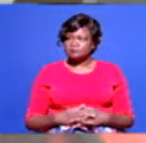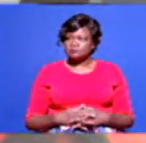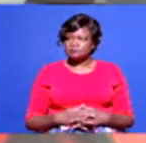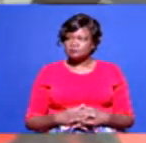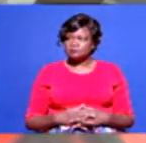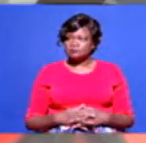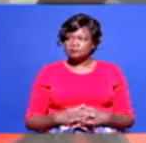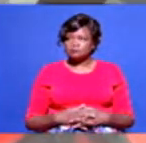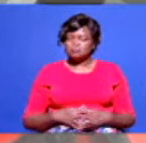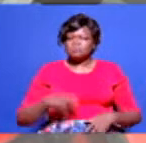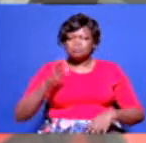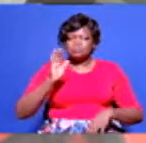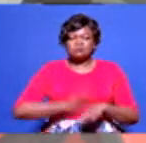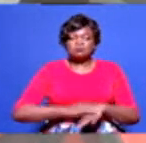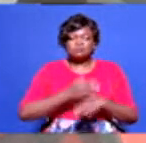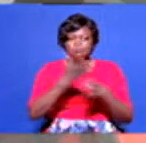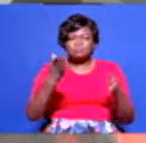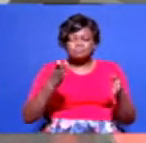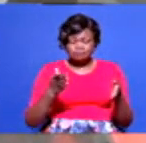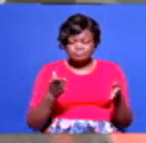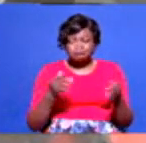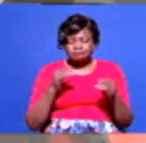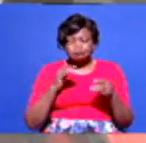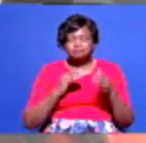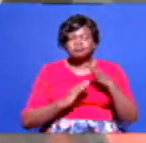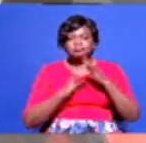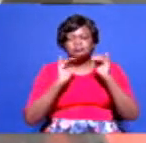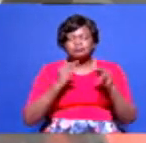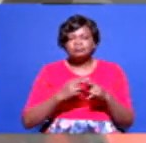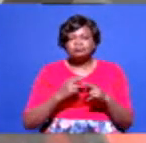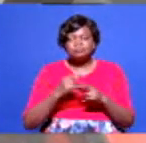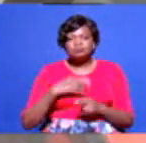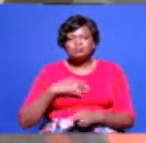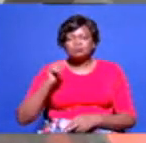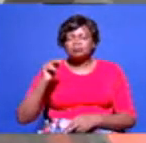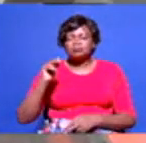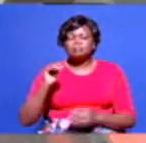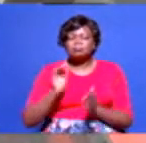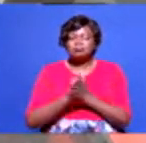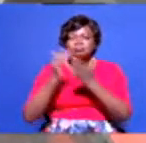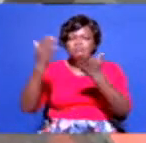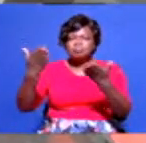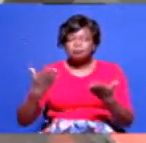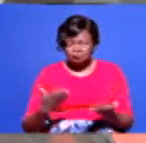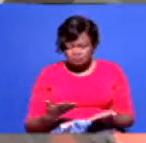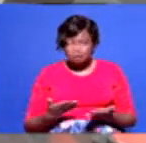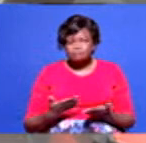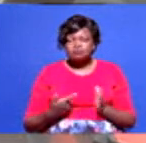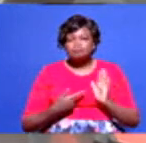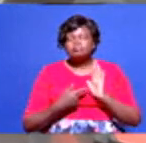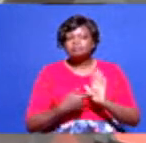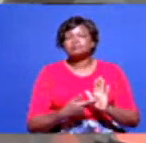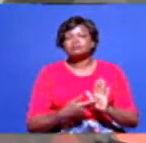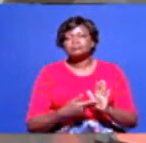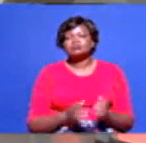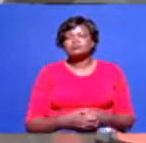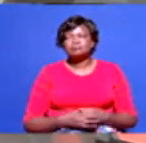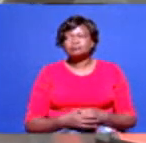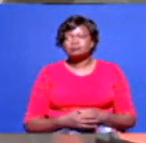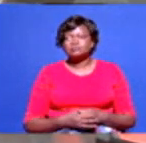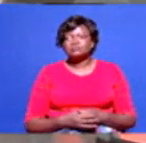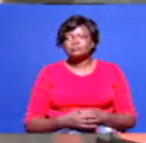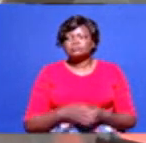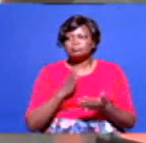Very good evening to you. This is Prime Edition. My name is Shiksha Arora and welcome to the show. Indeed, and